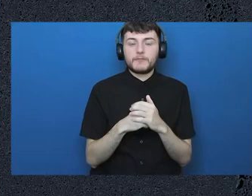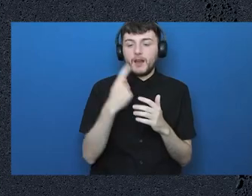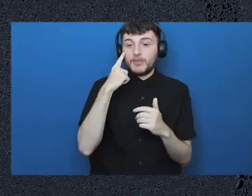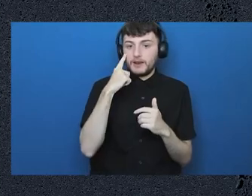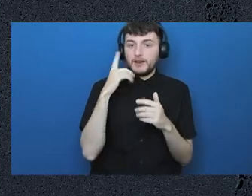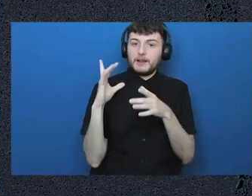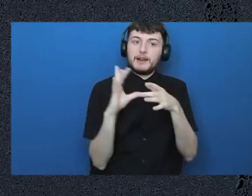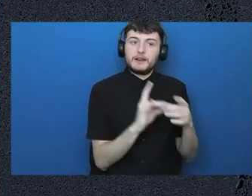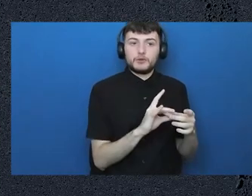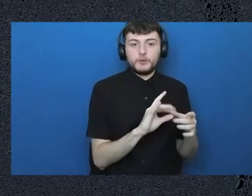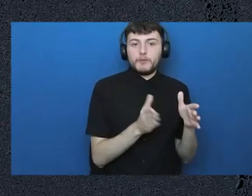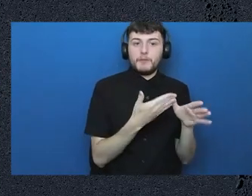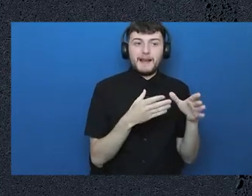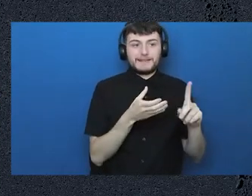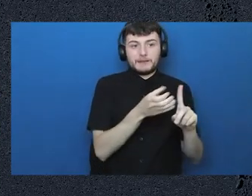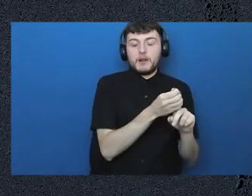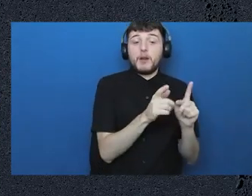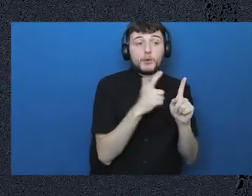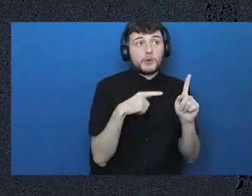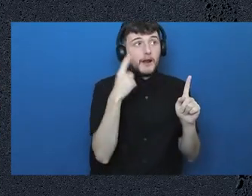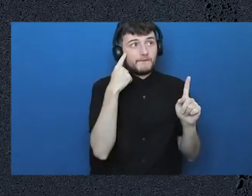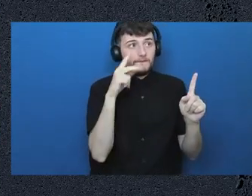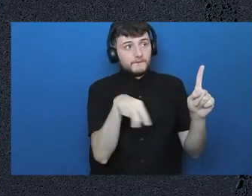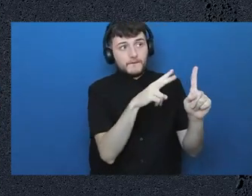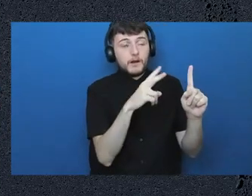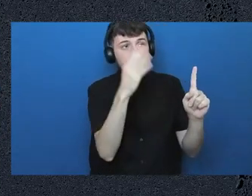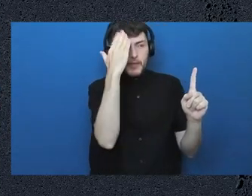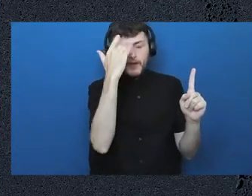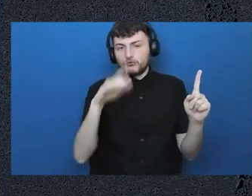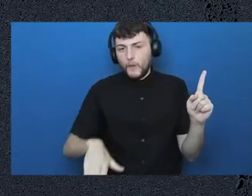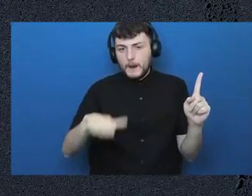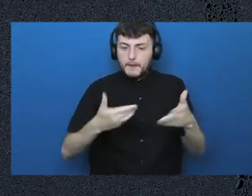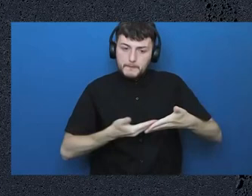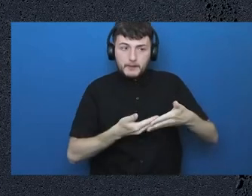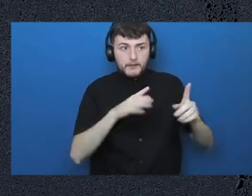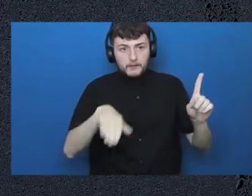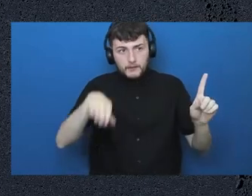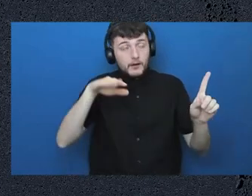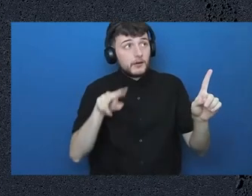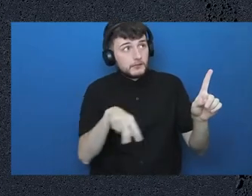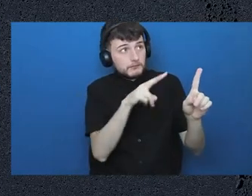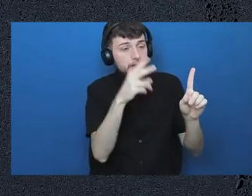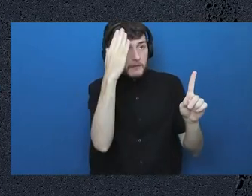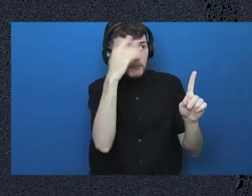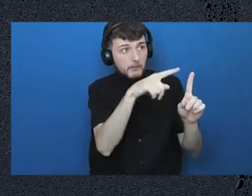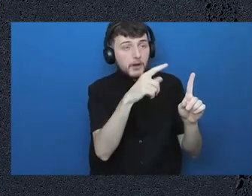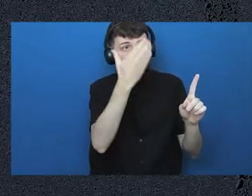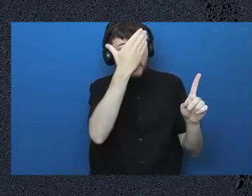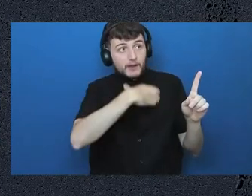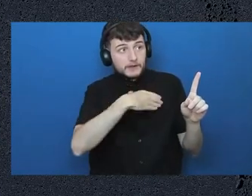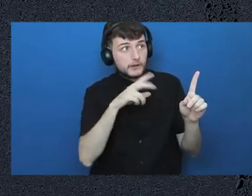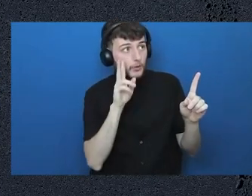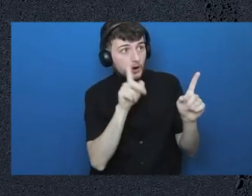stronger expectations of our mother's behaviour, kindness, empathy, but also appearance. And I think appearance and age are so intimately